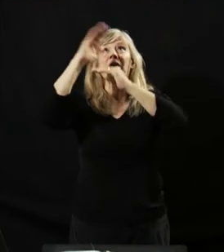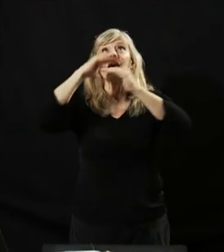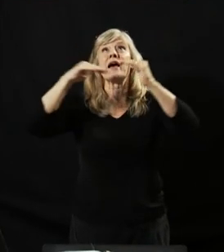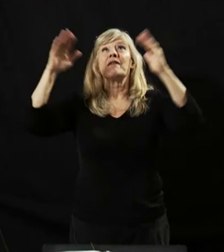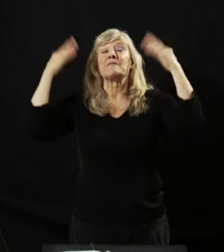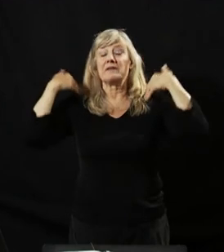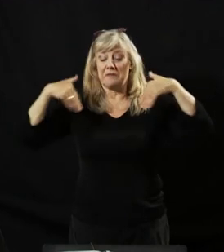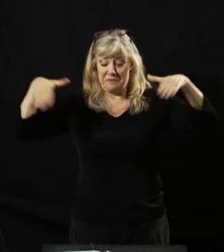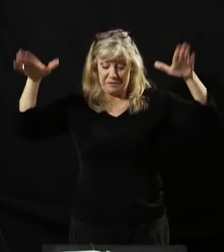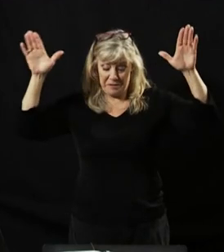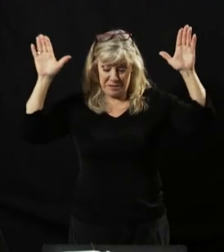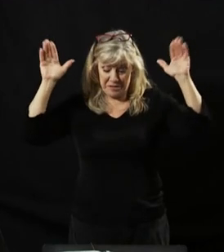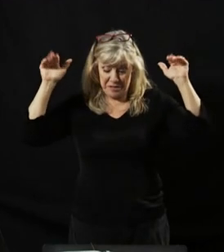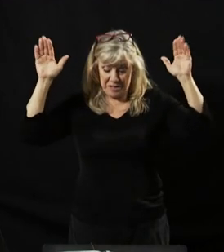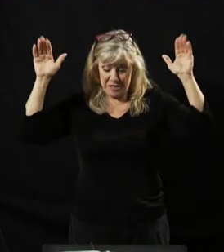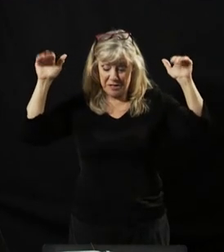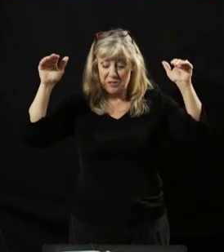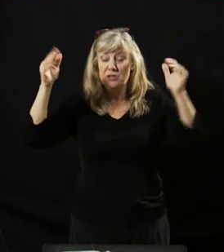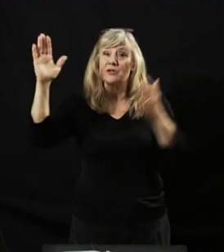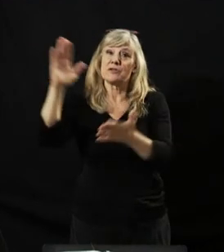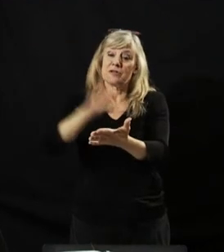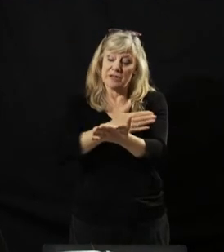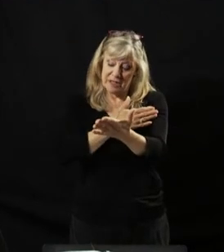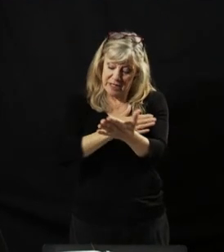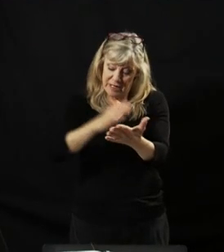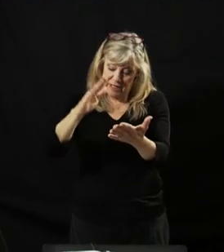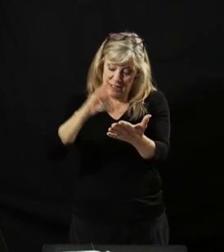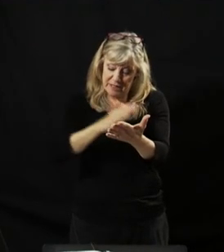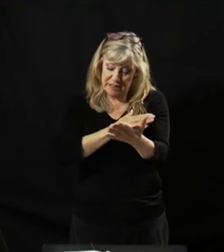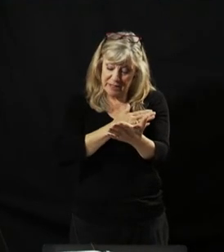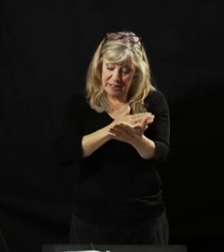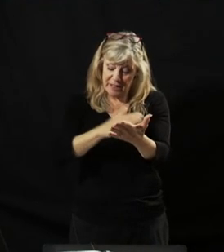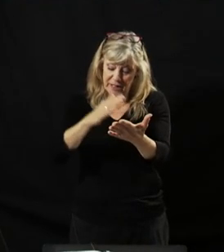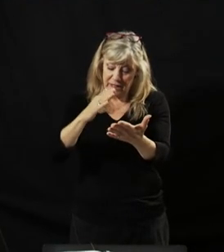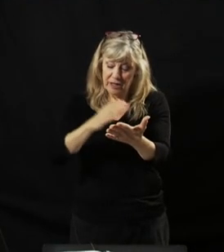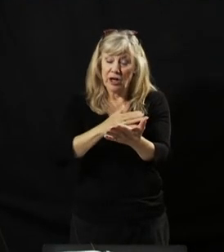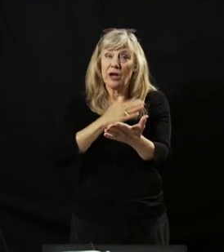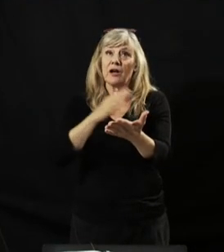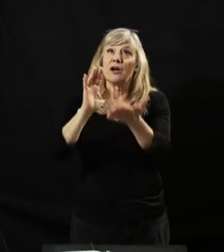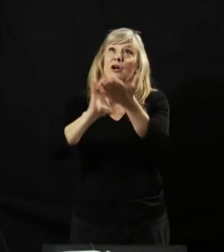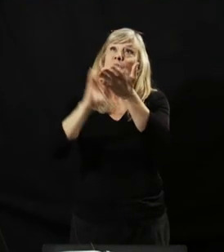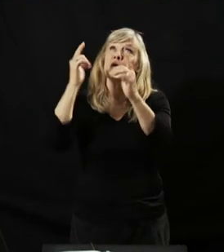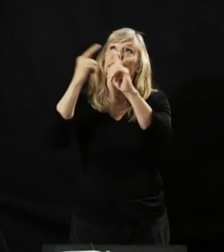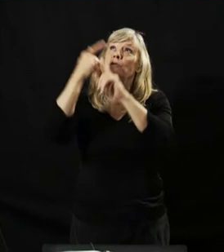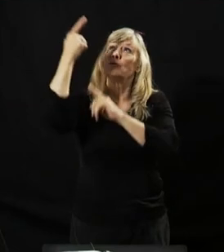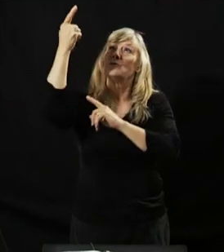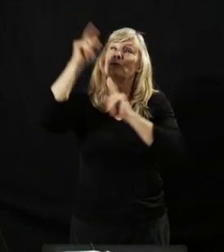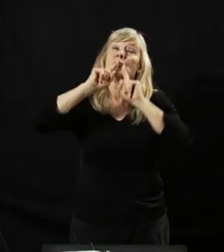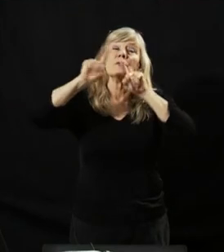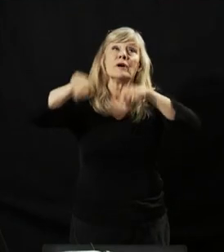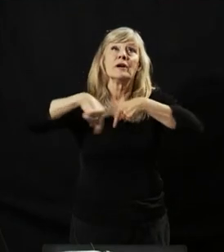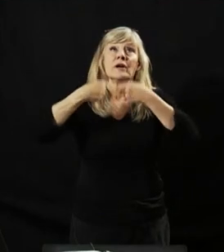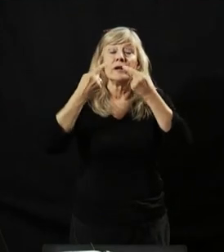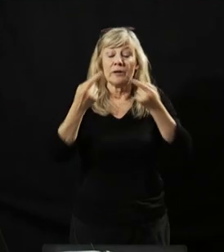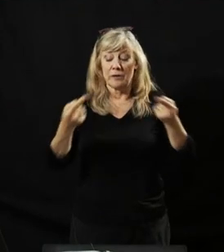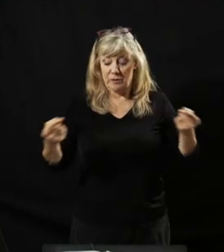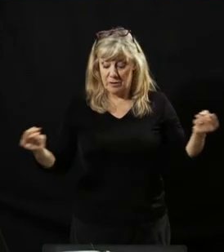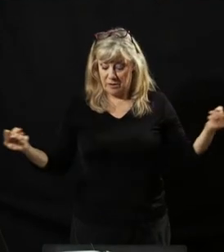angelic hosts sing together the unending hymn of your glory as